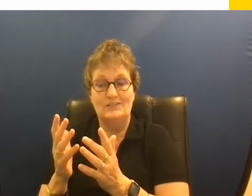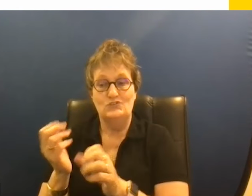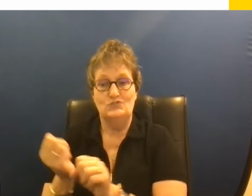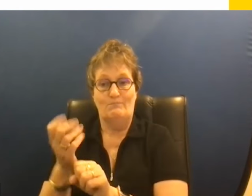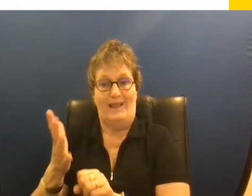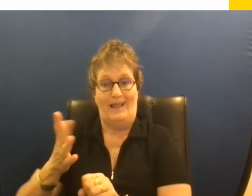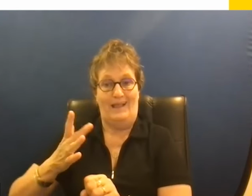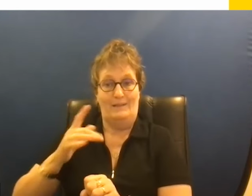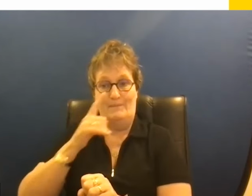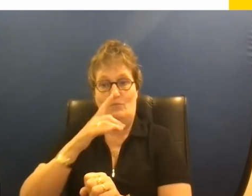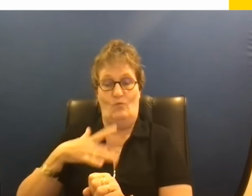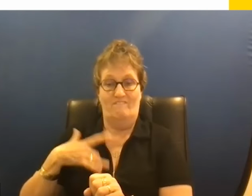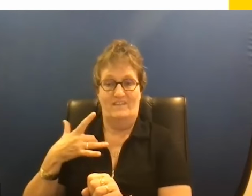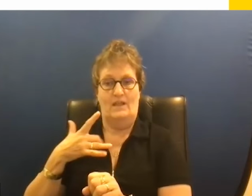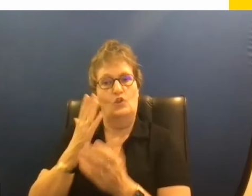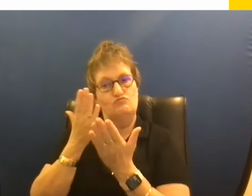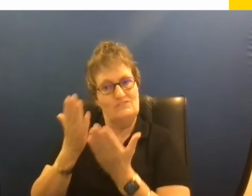respected.